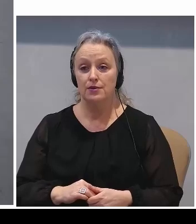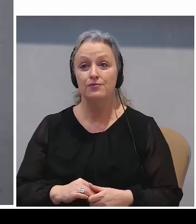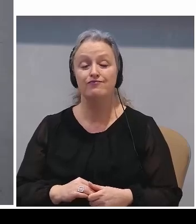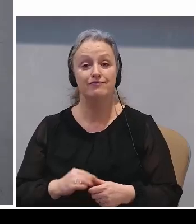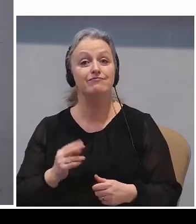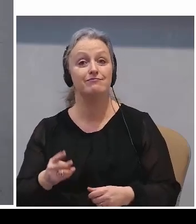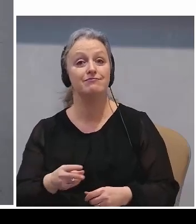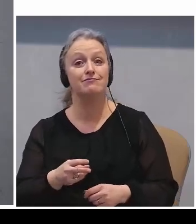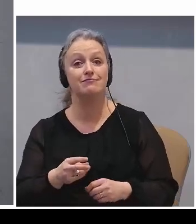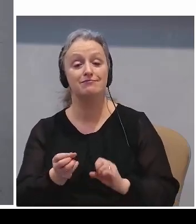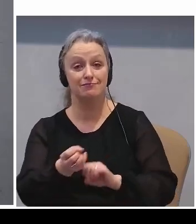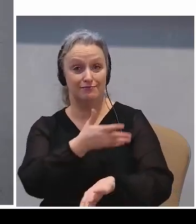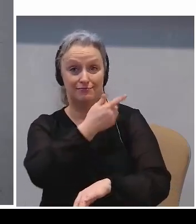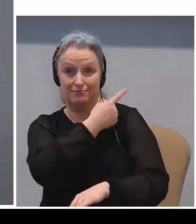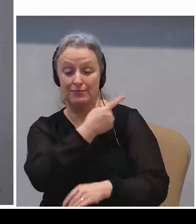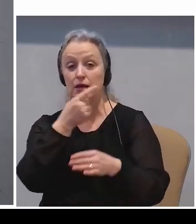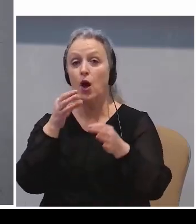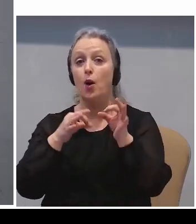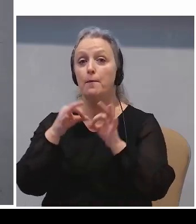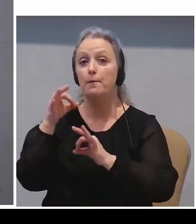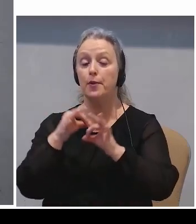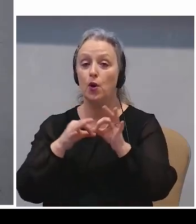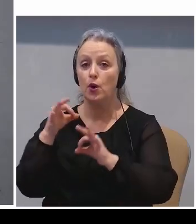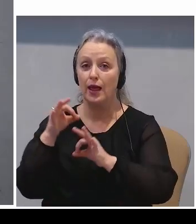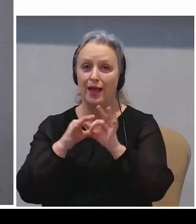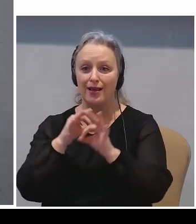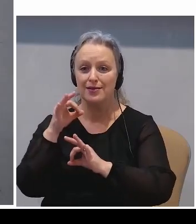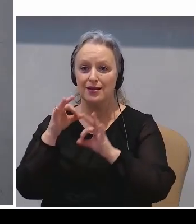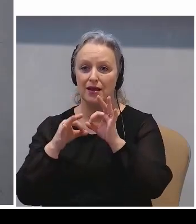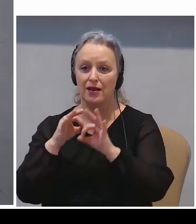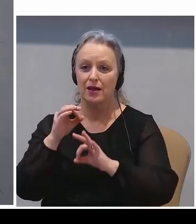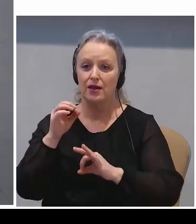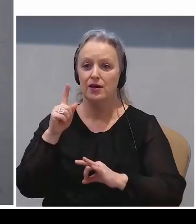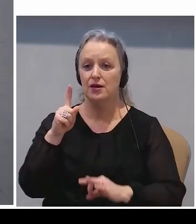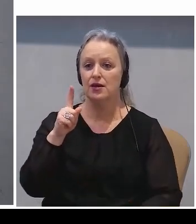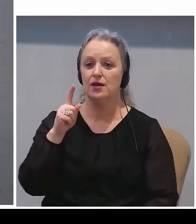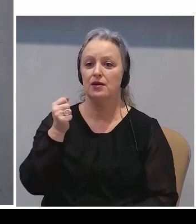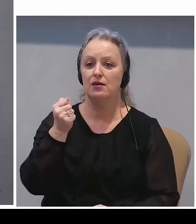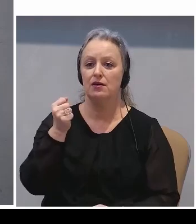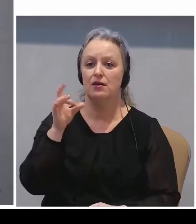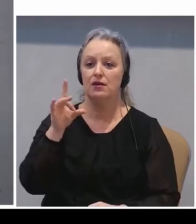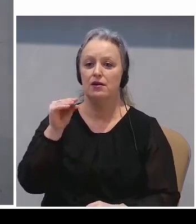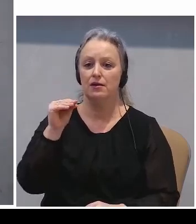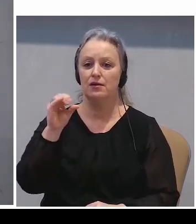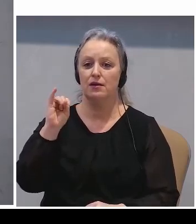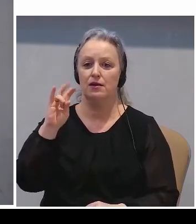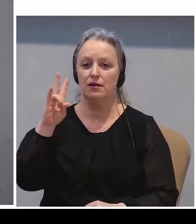to develop the capacity of the ERNs to work more oriented to the healthcare.